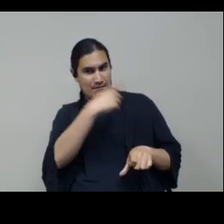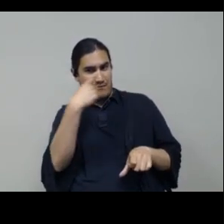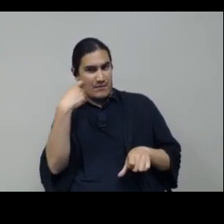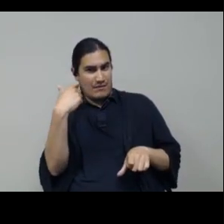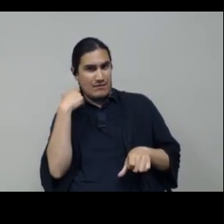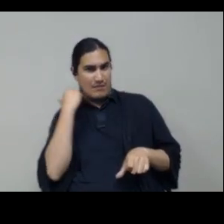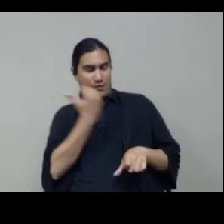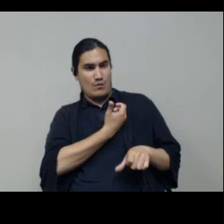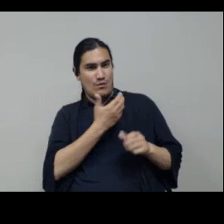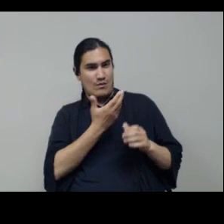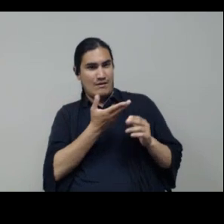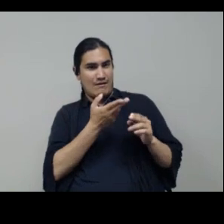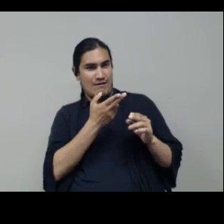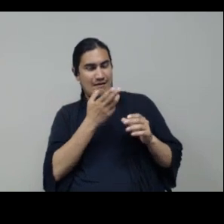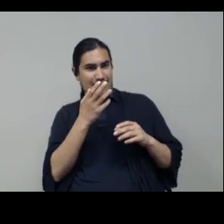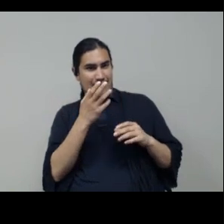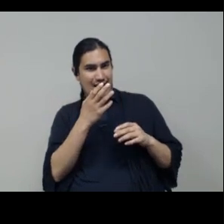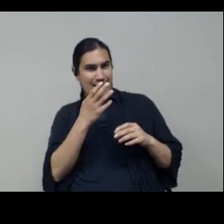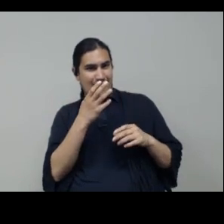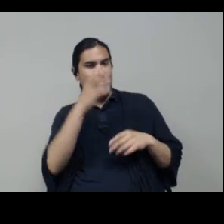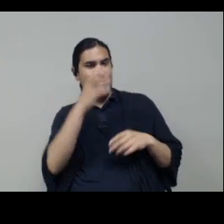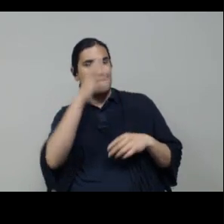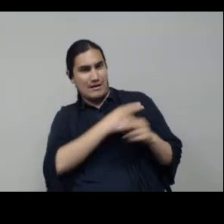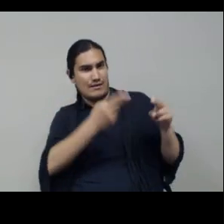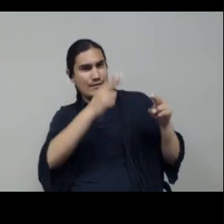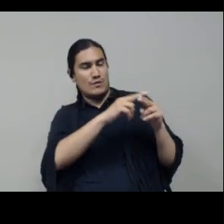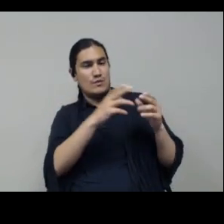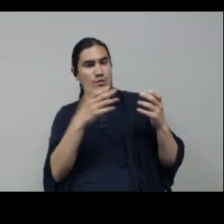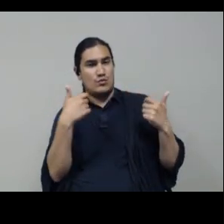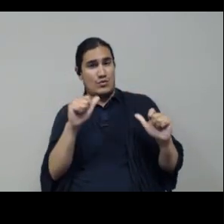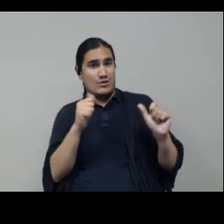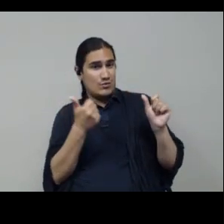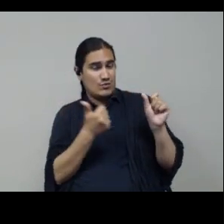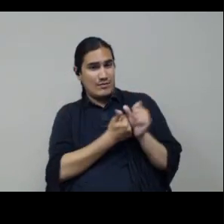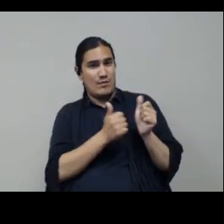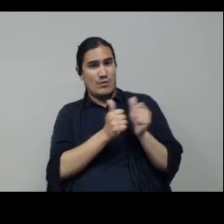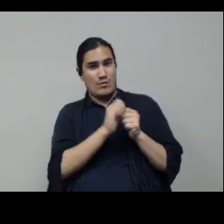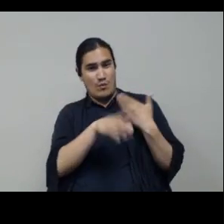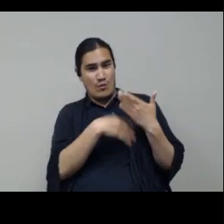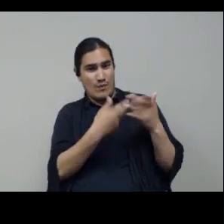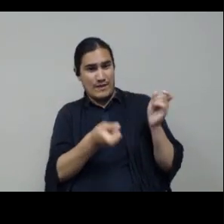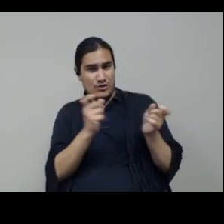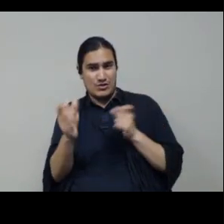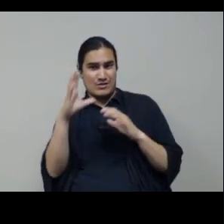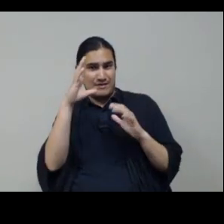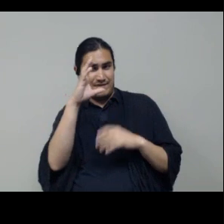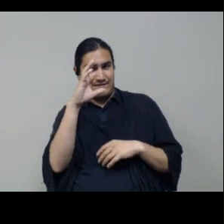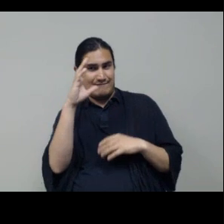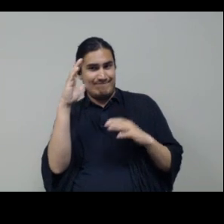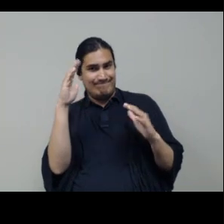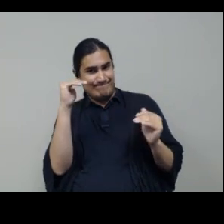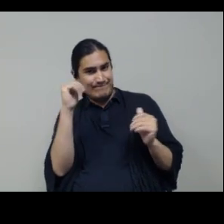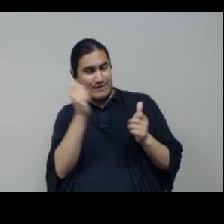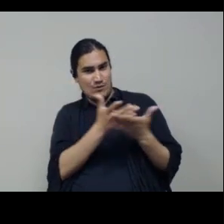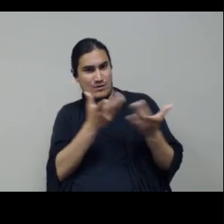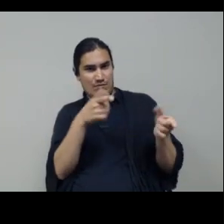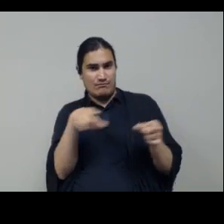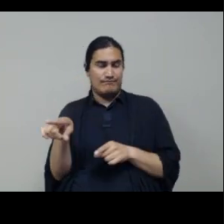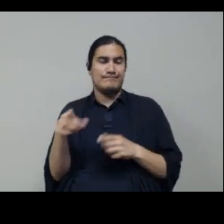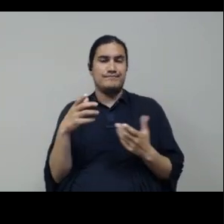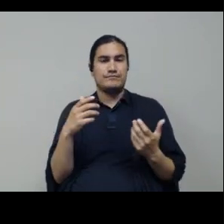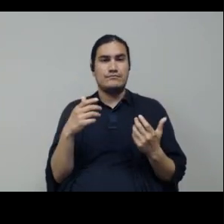had gone up that much. So we're trying to keep abreast of all the changes and anticipate everything we can. Tim, thank you. And